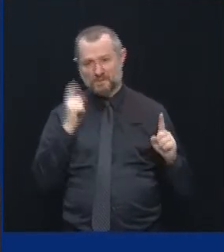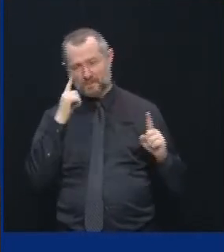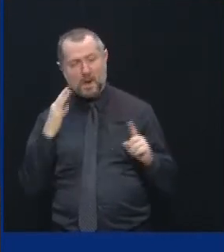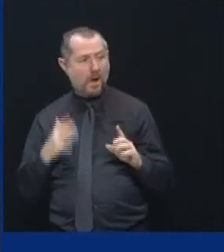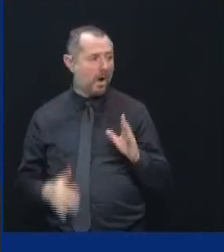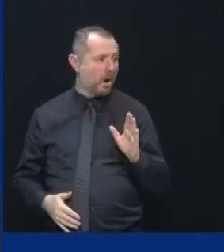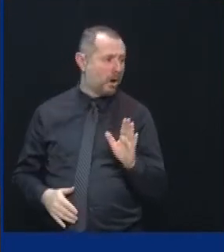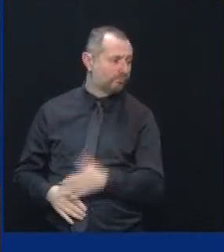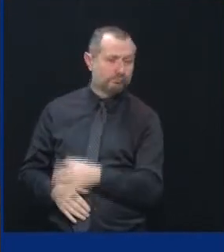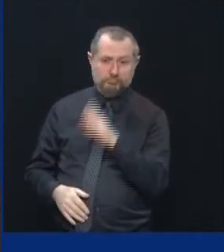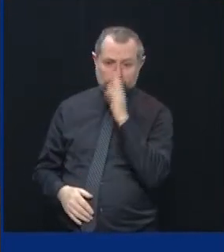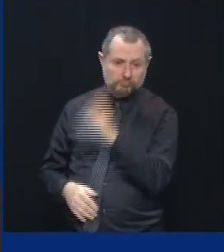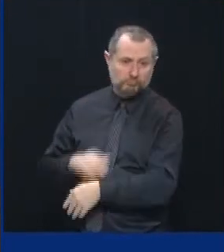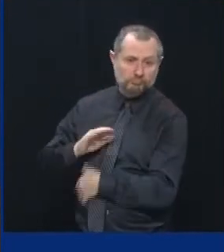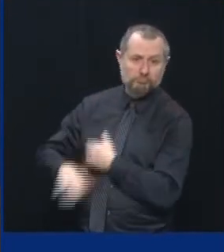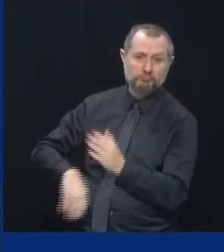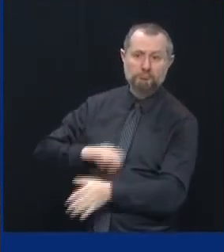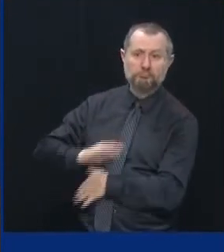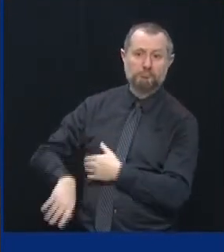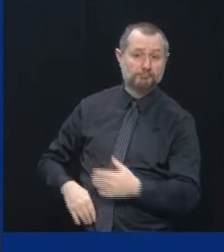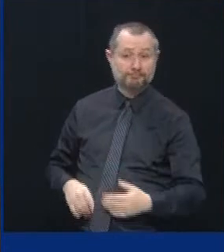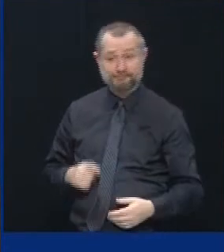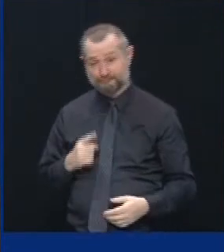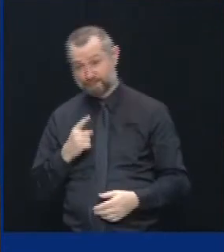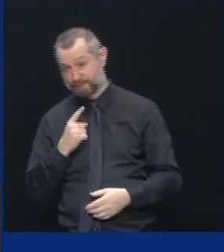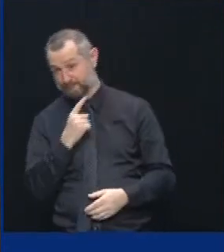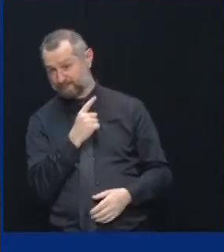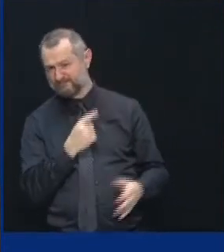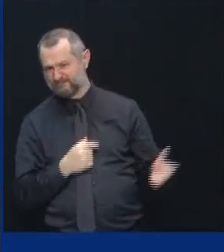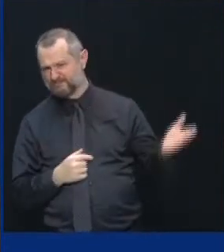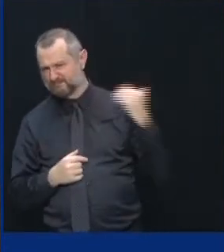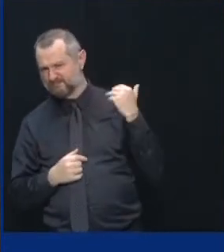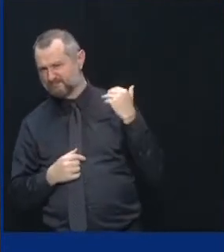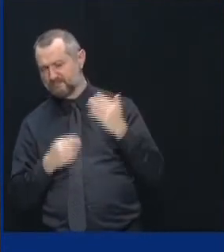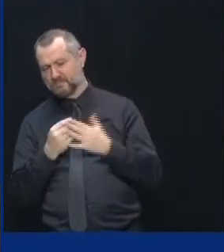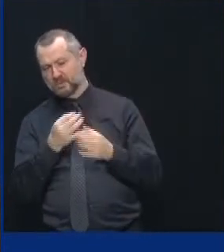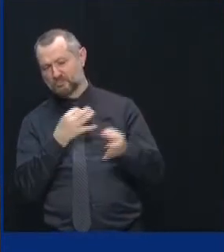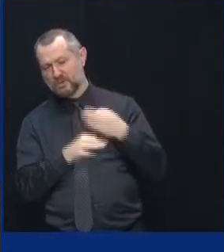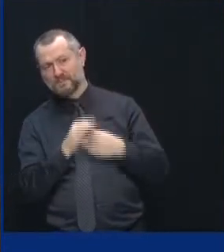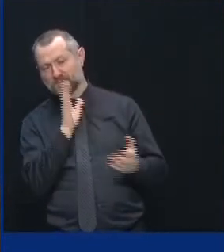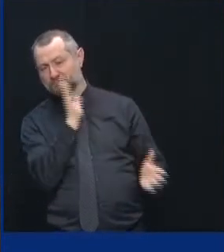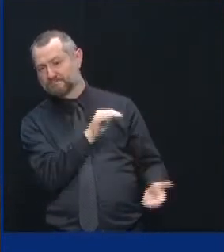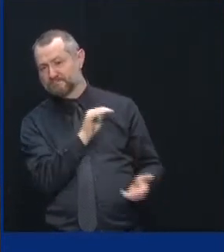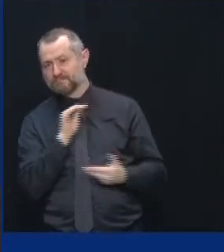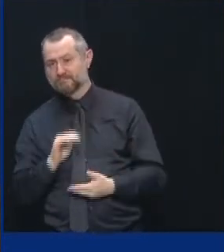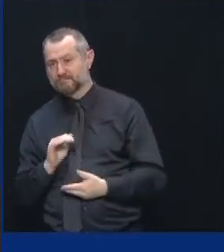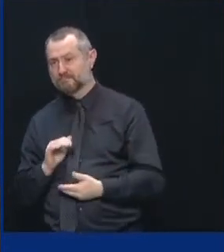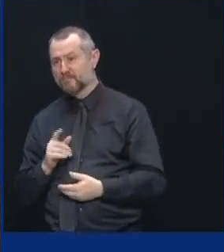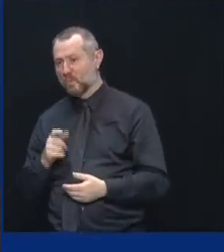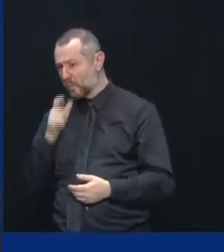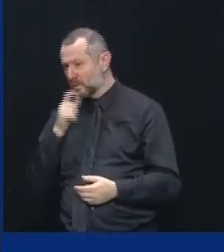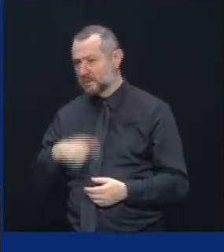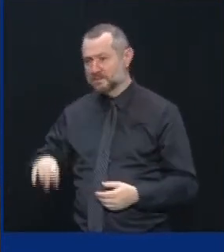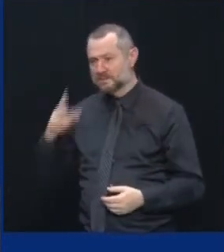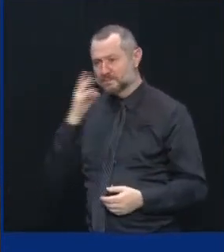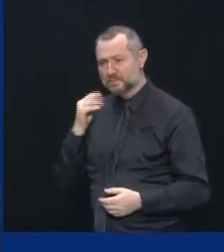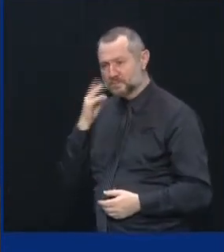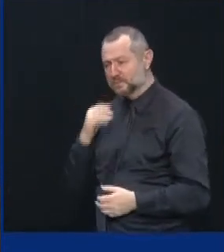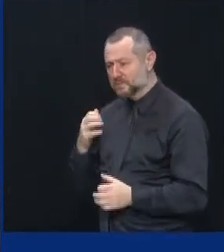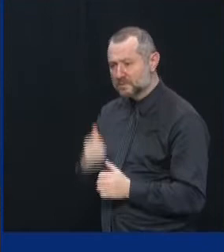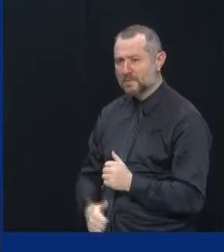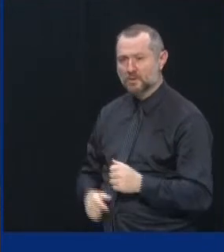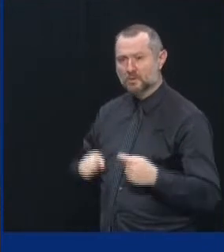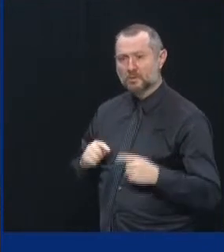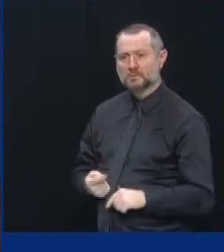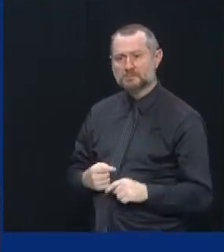There provide the relief to the places that were damaged. Provide the